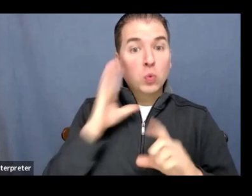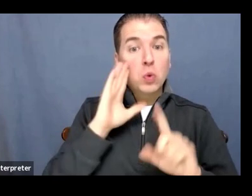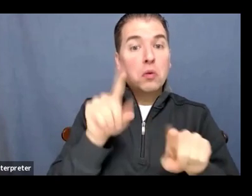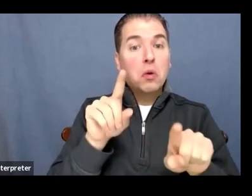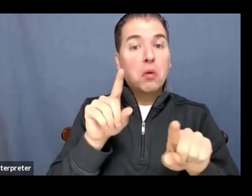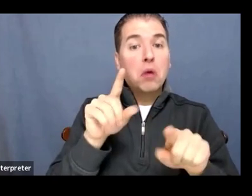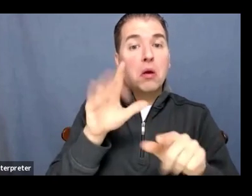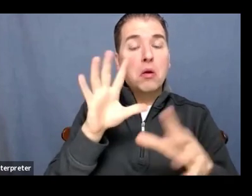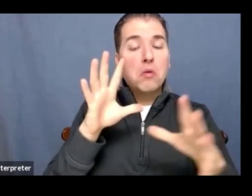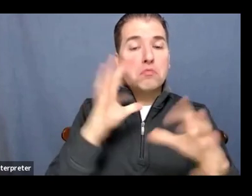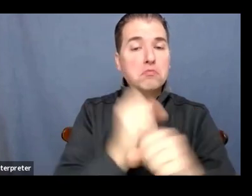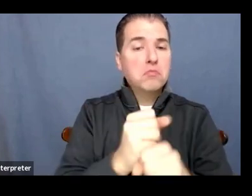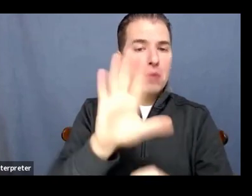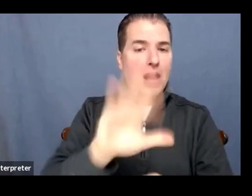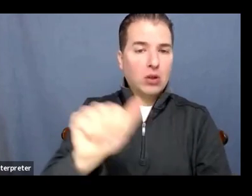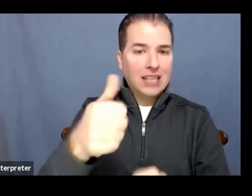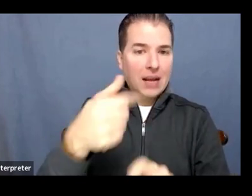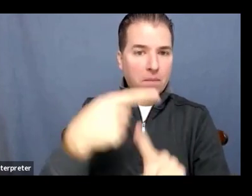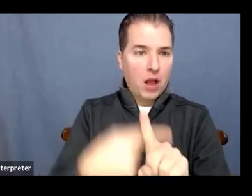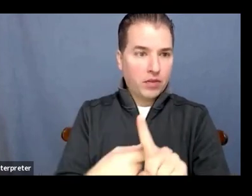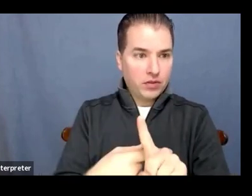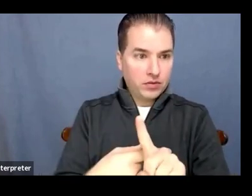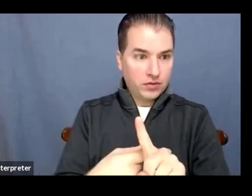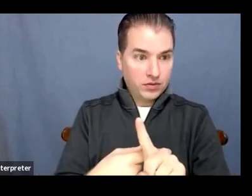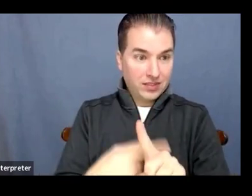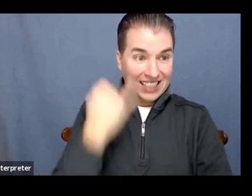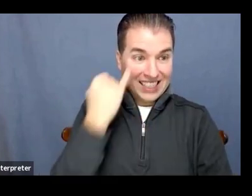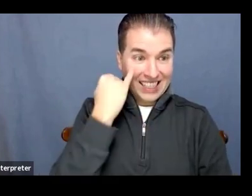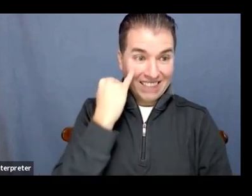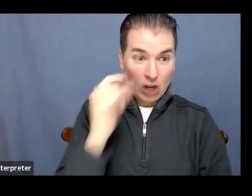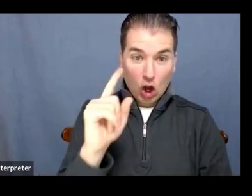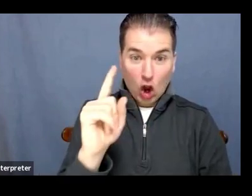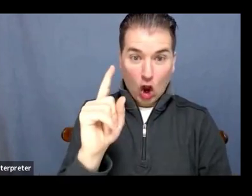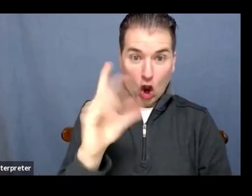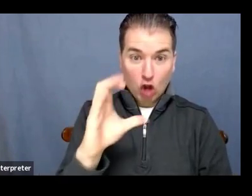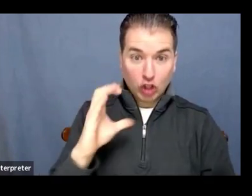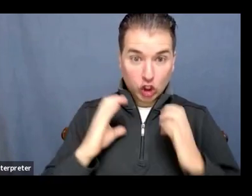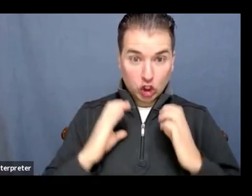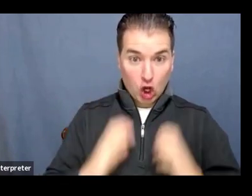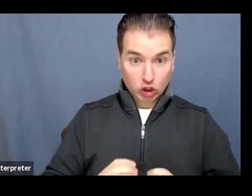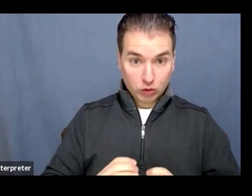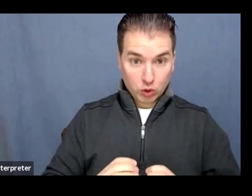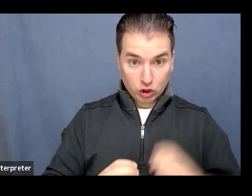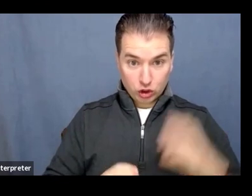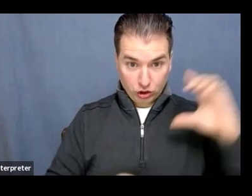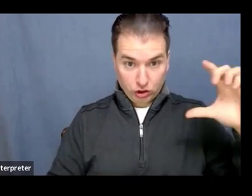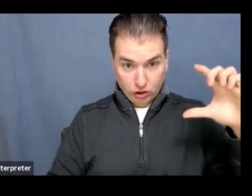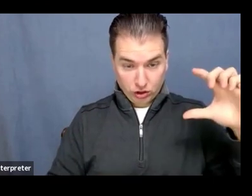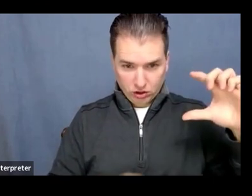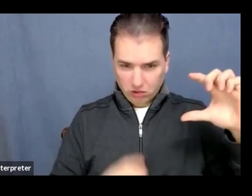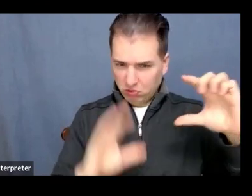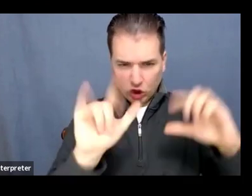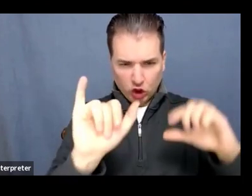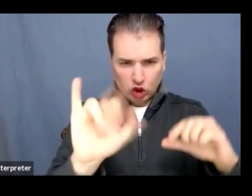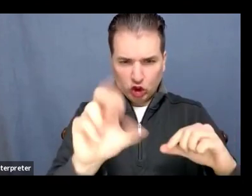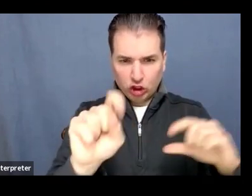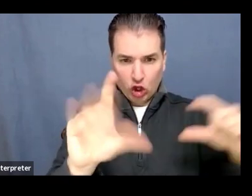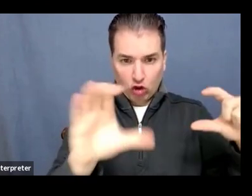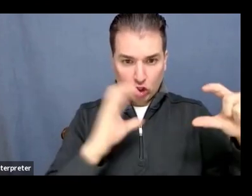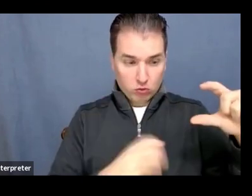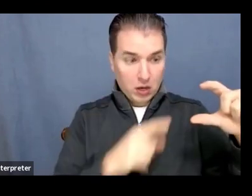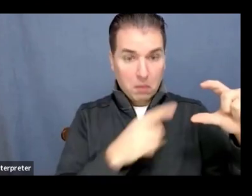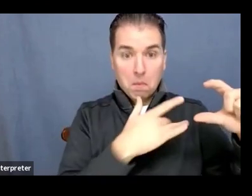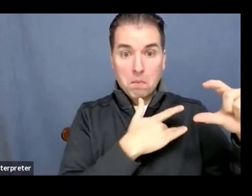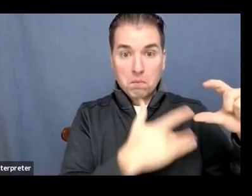100 customers and they're all going to be only around for 10 months, in 10 months, I have 0 customers. So working